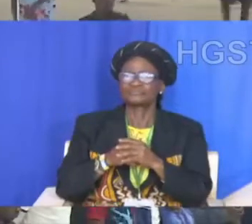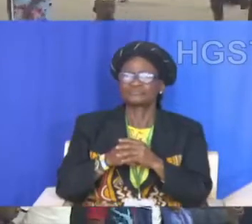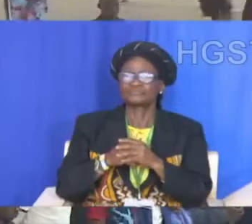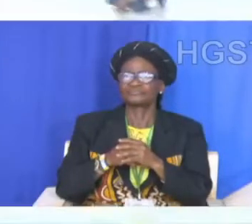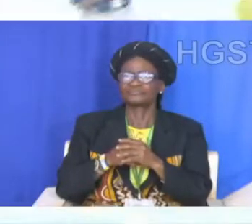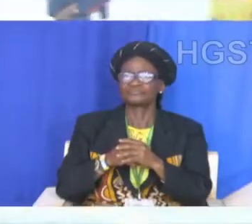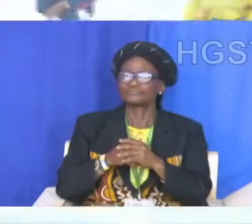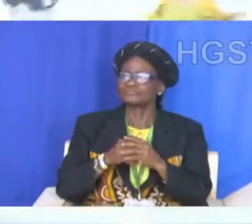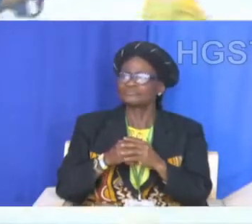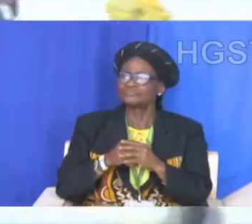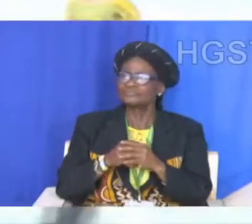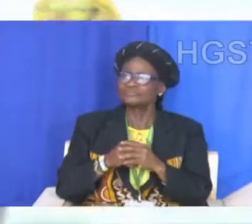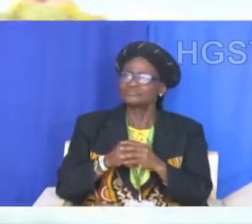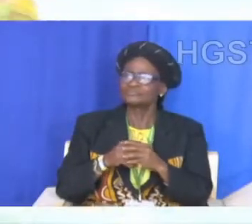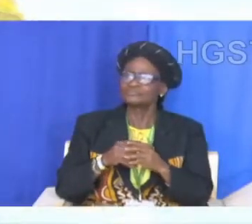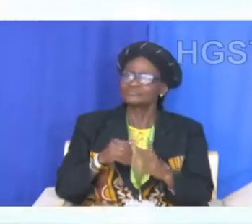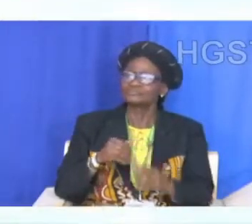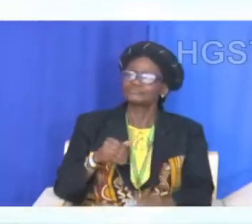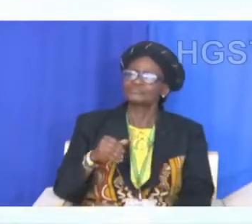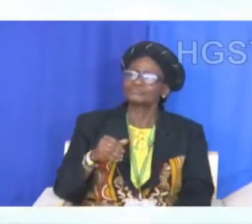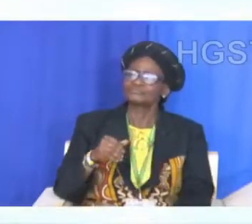Did I say 4?